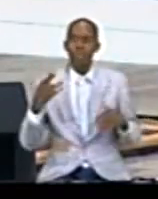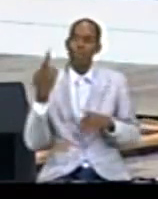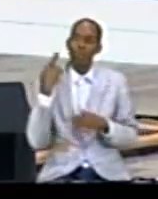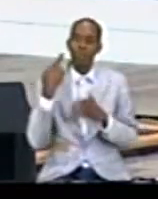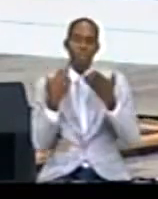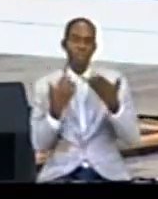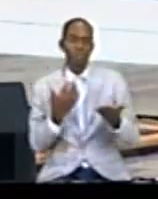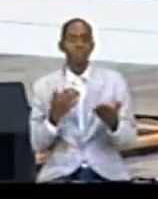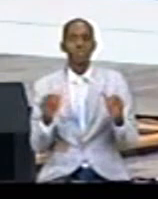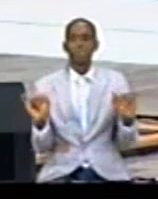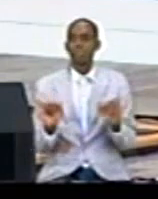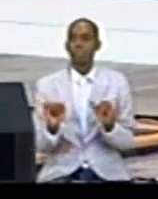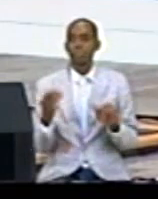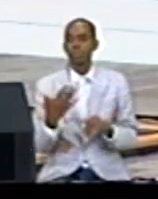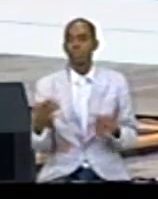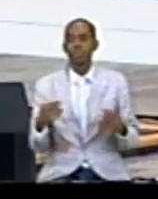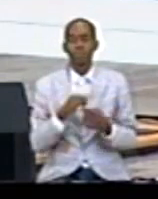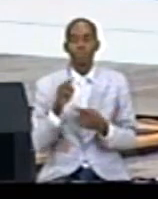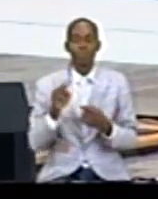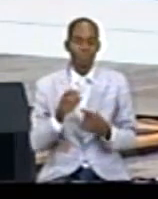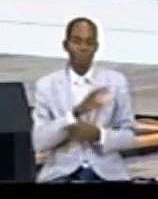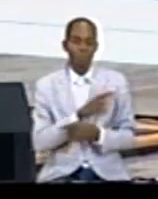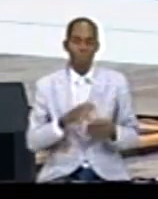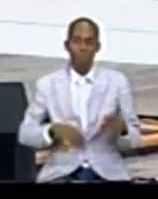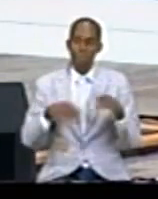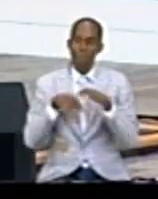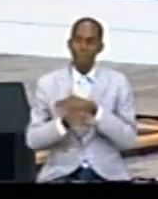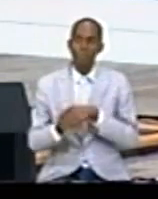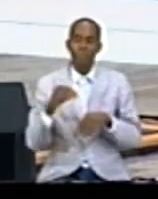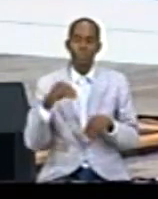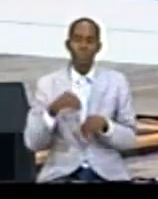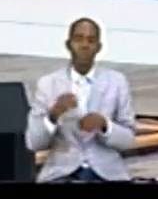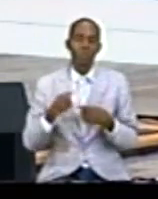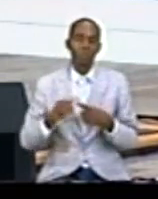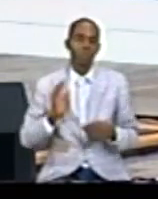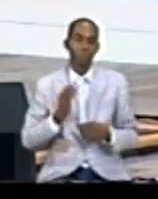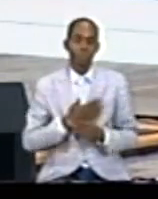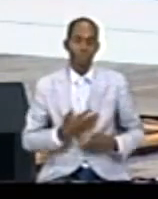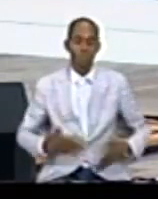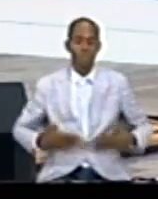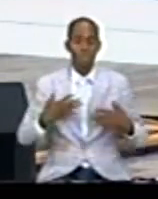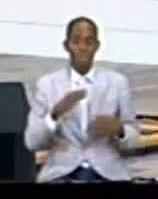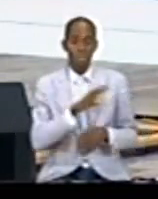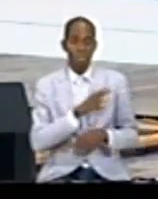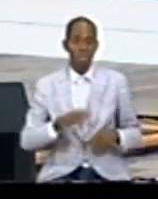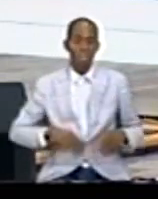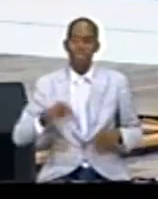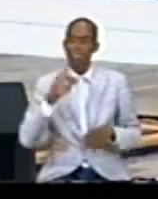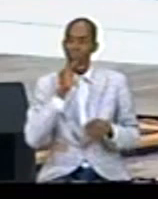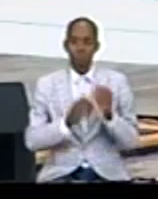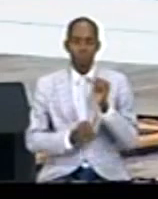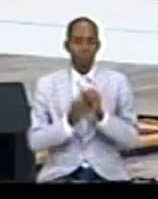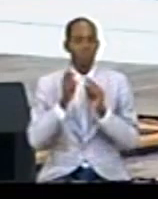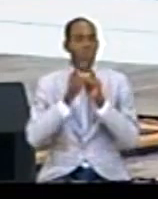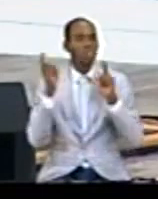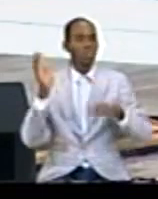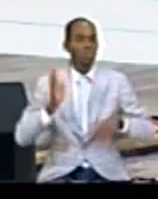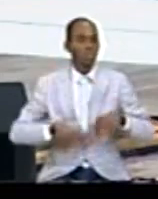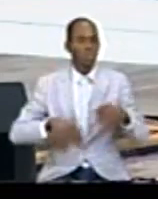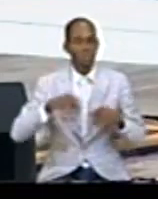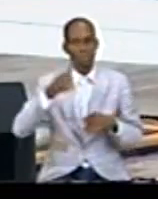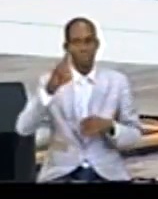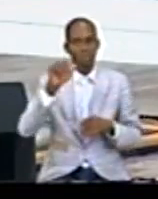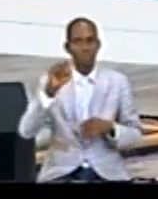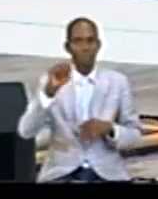when Christ enters into our lives, and Christ is greater than Daniel, and Christ is greater